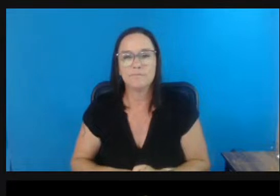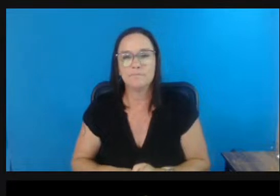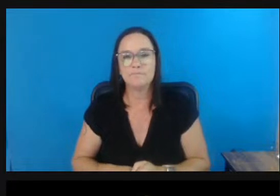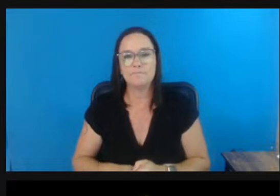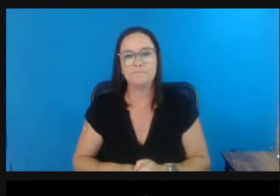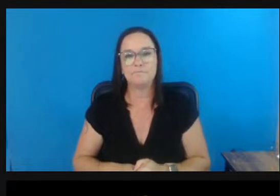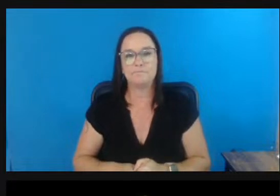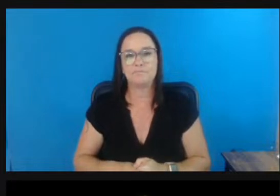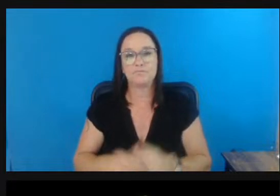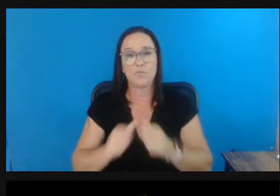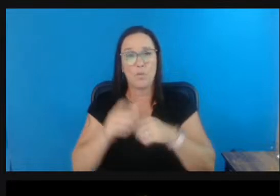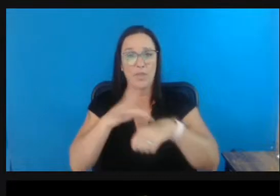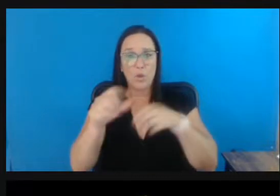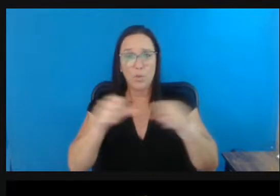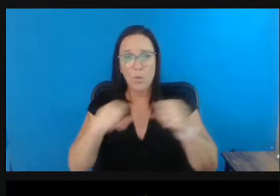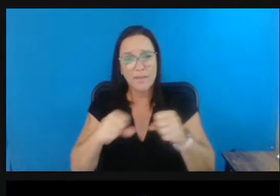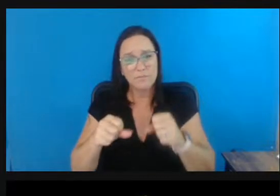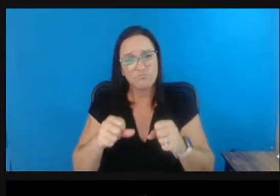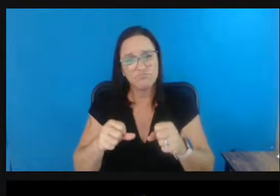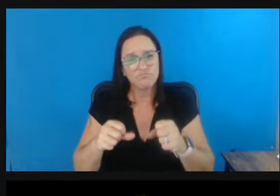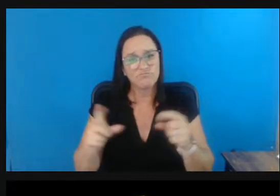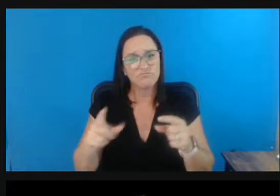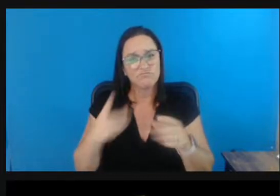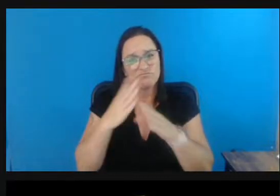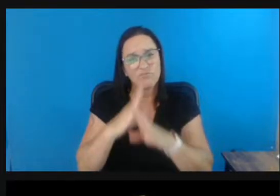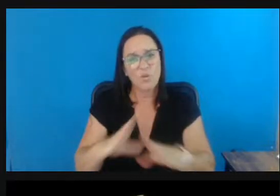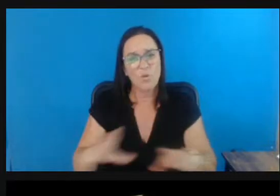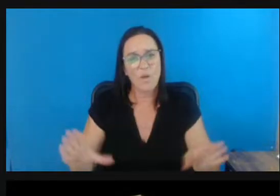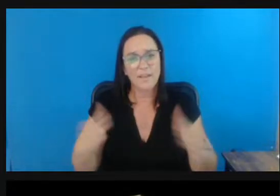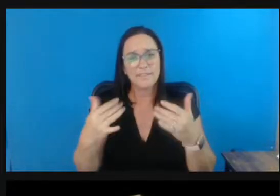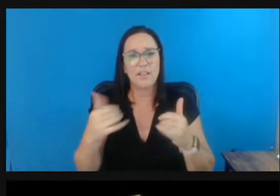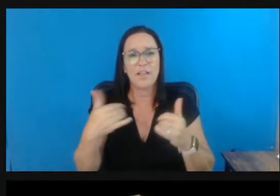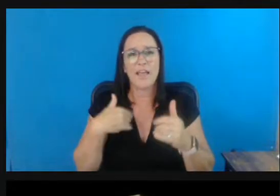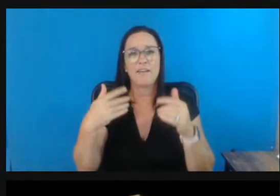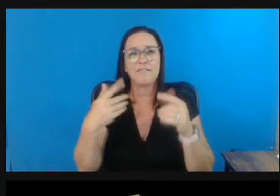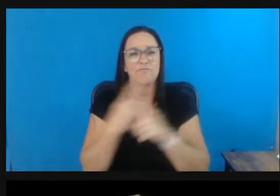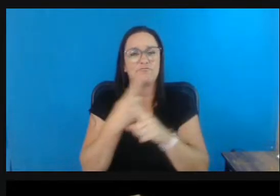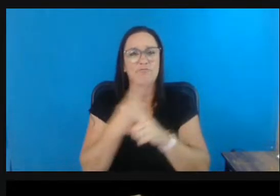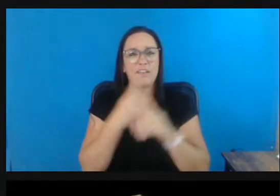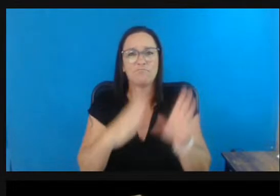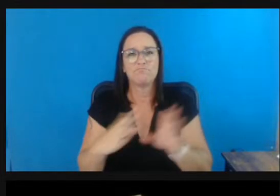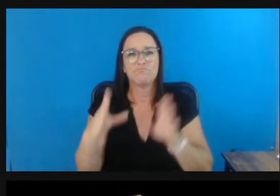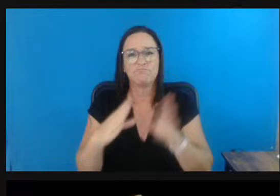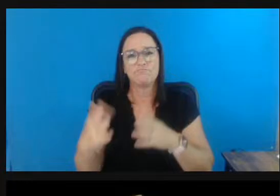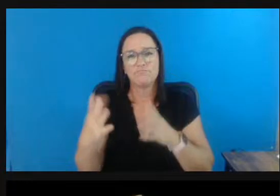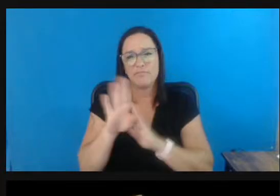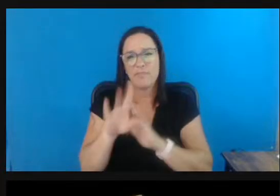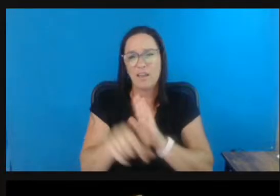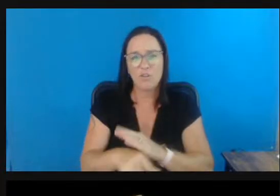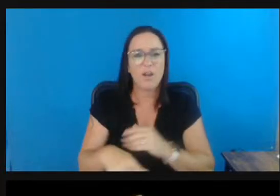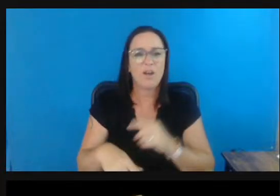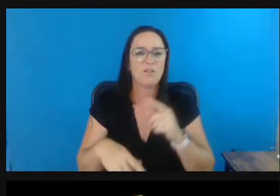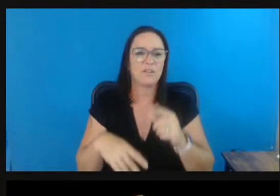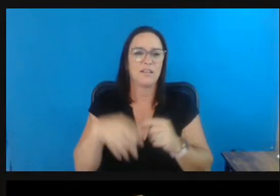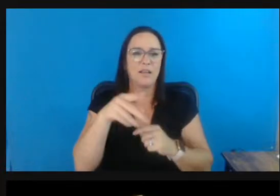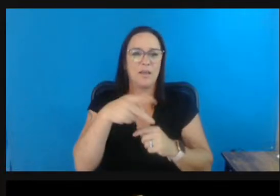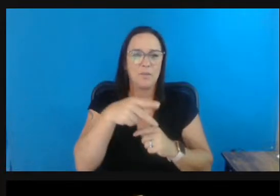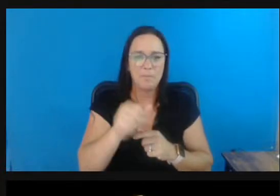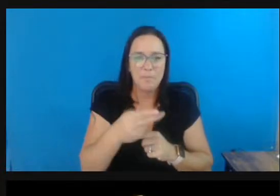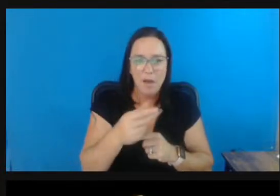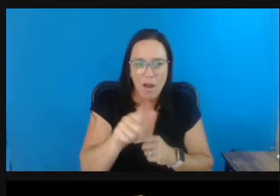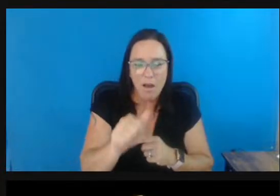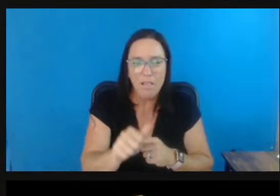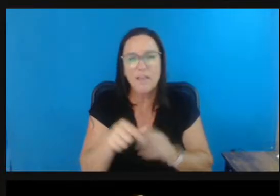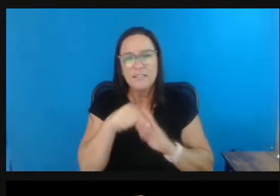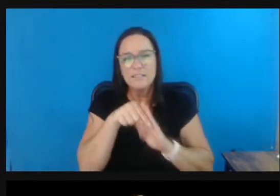Earthquake-wise, it's been pretty quiet on Kīlauea, with an irregular patterns of deep Pahala events and south flank events and a few